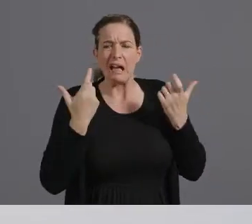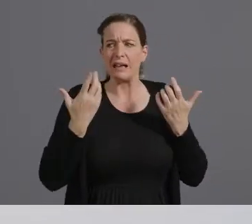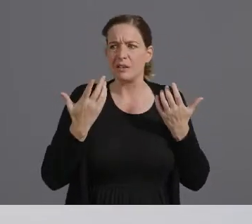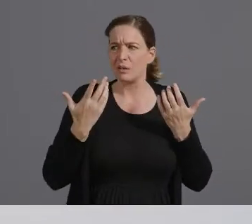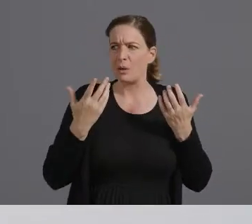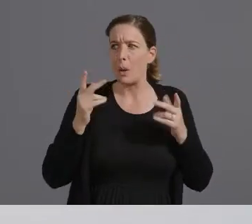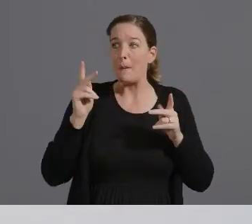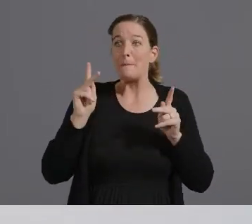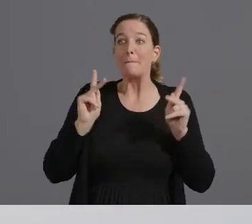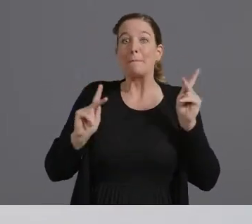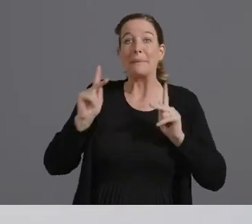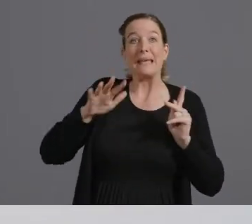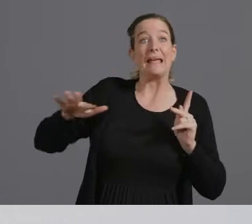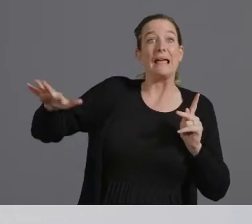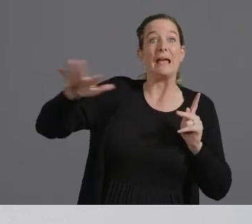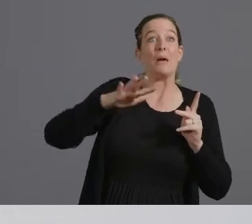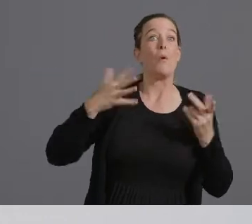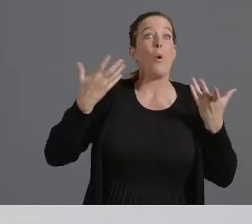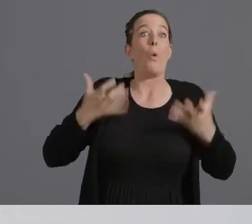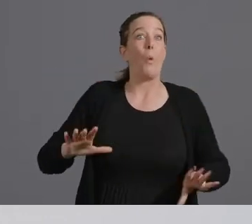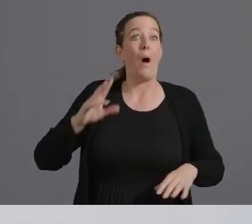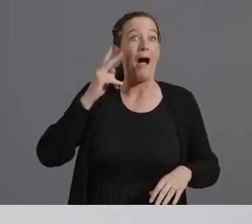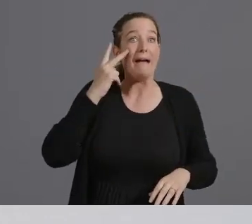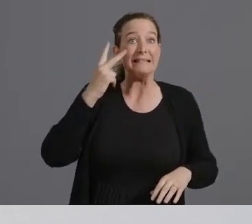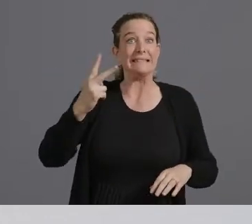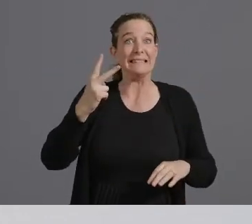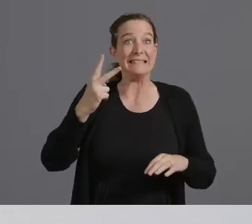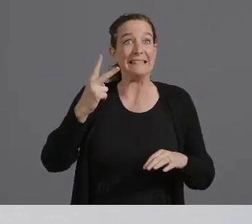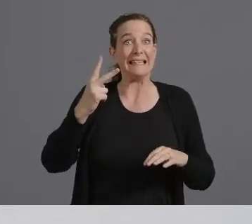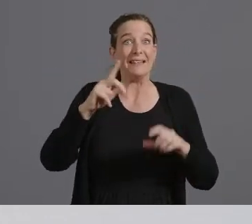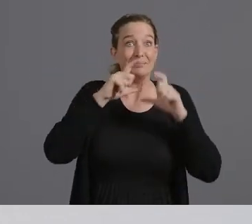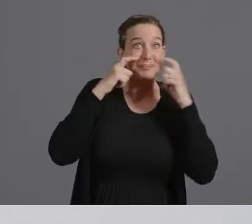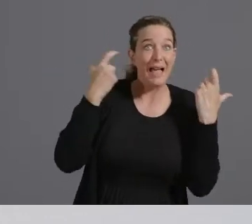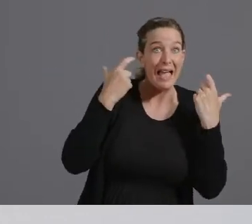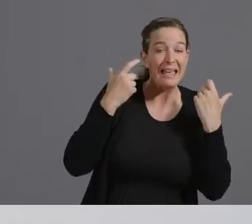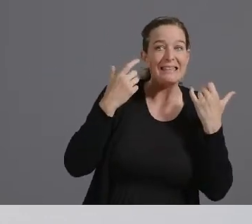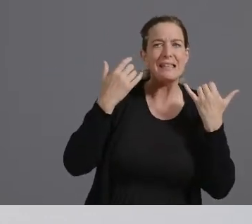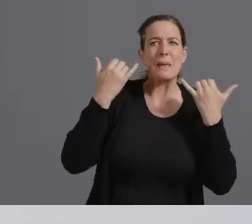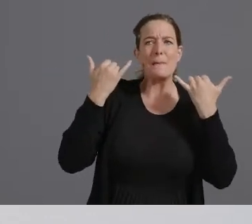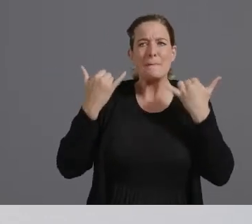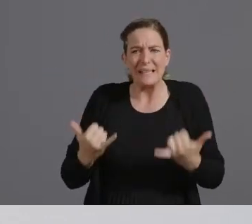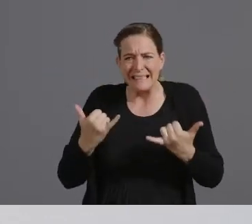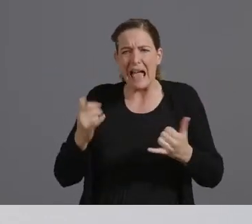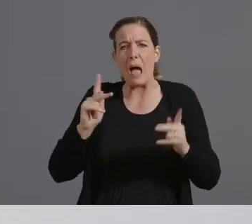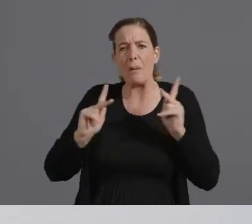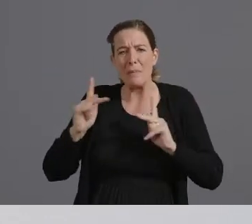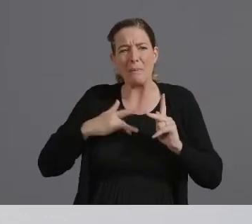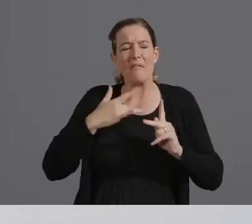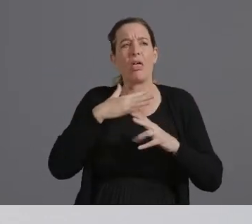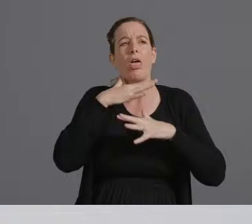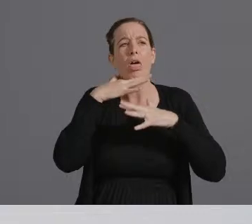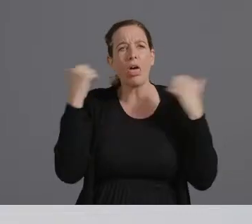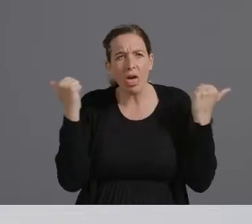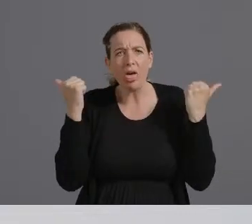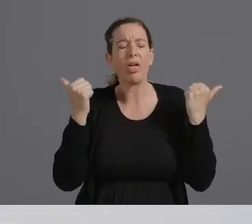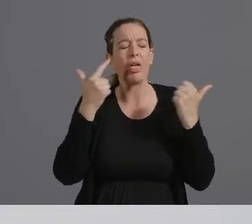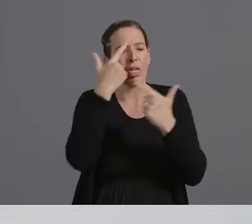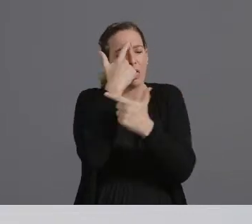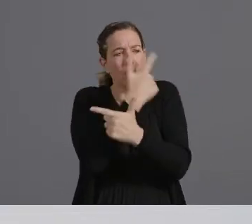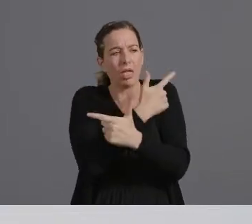place? And now a lot of that population is taking this as, this is over, do what you want. So